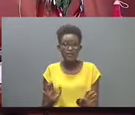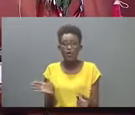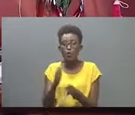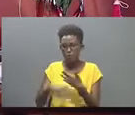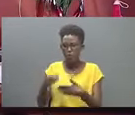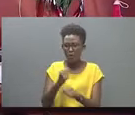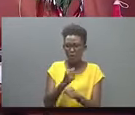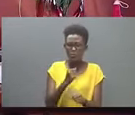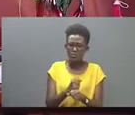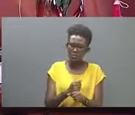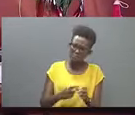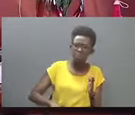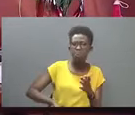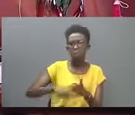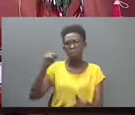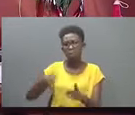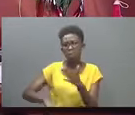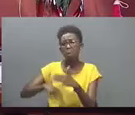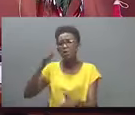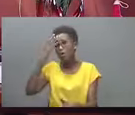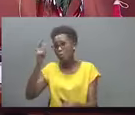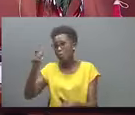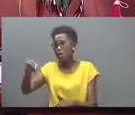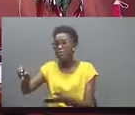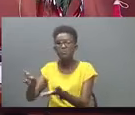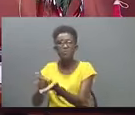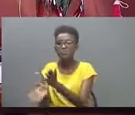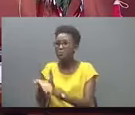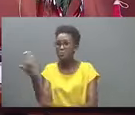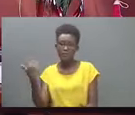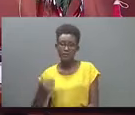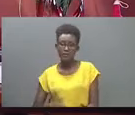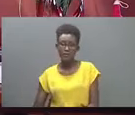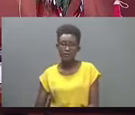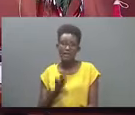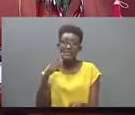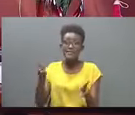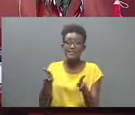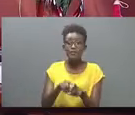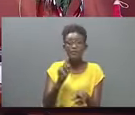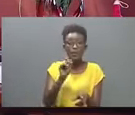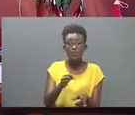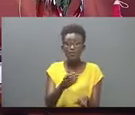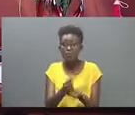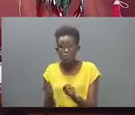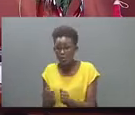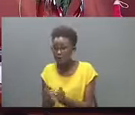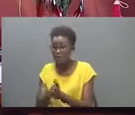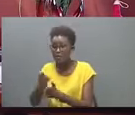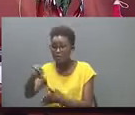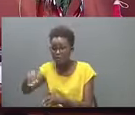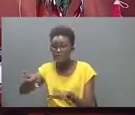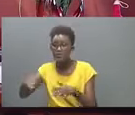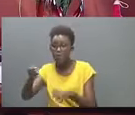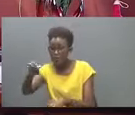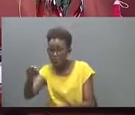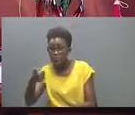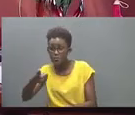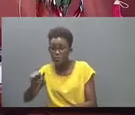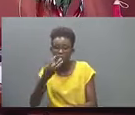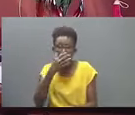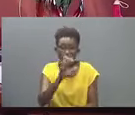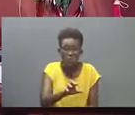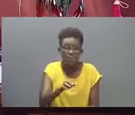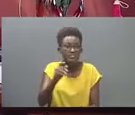did prospered. Ikintu cyose bakozaga cyarabateraga. When you are under curse, whatever you do does not prosper. Iyo